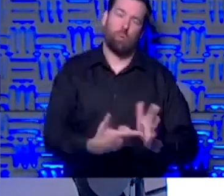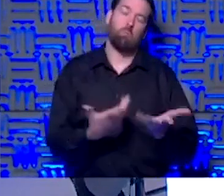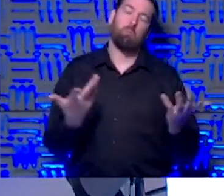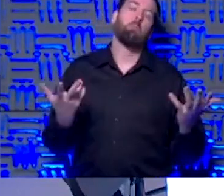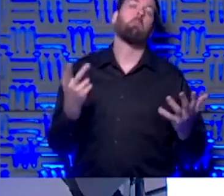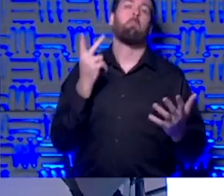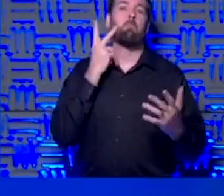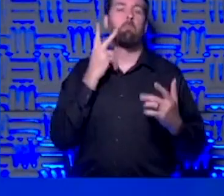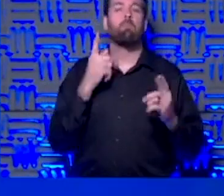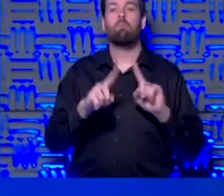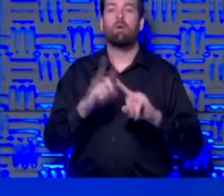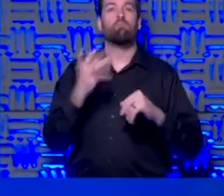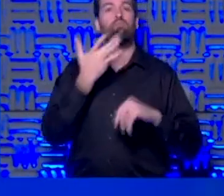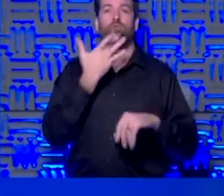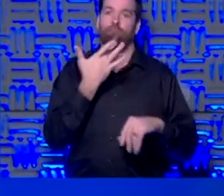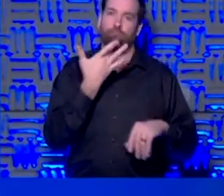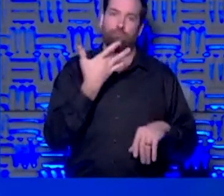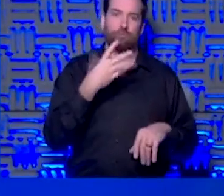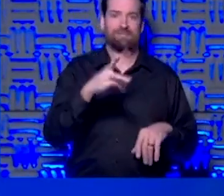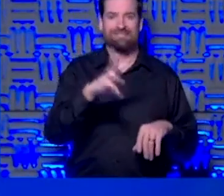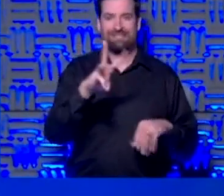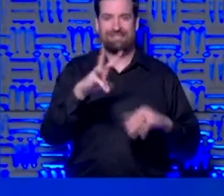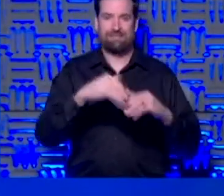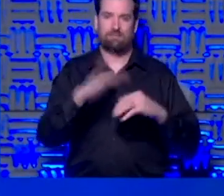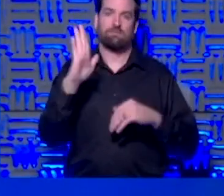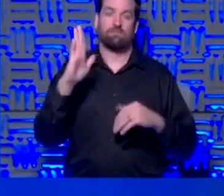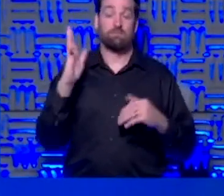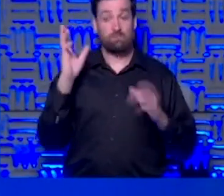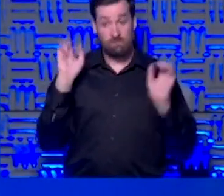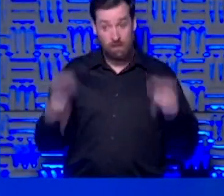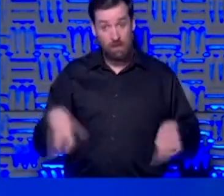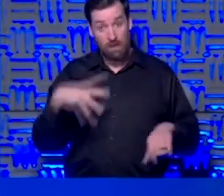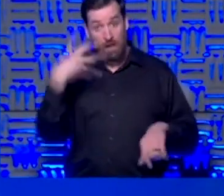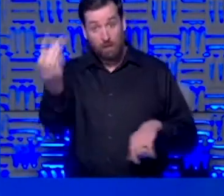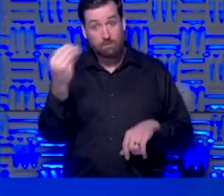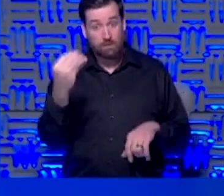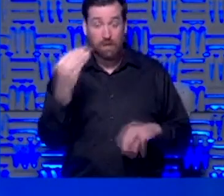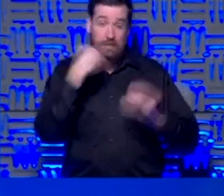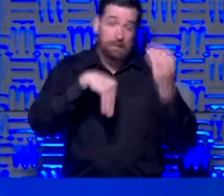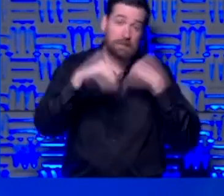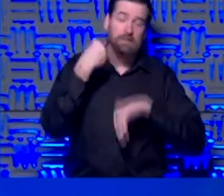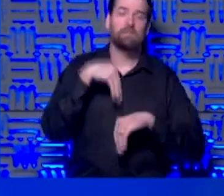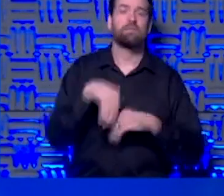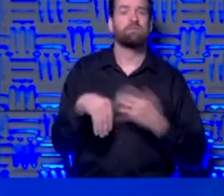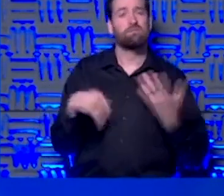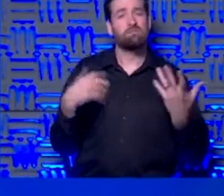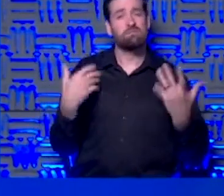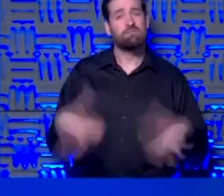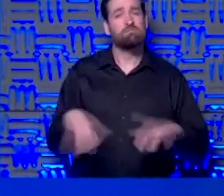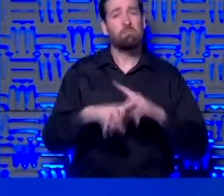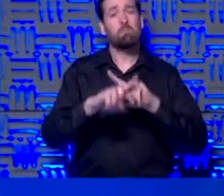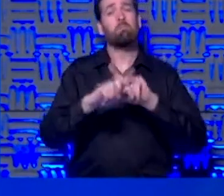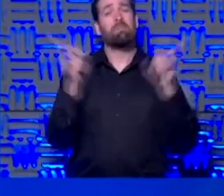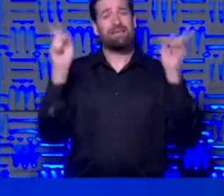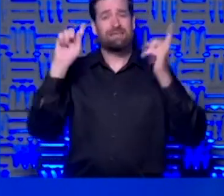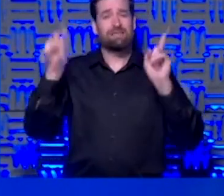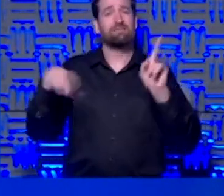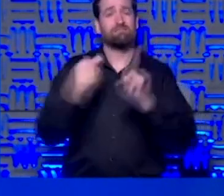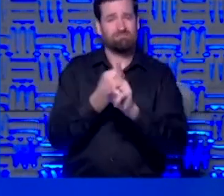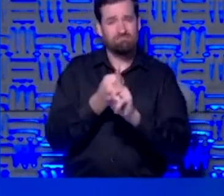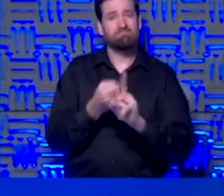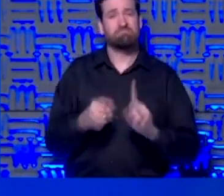but preferably 6 feet or more. Yeah. Or if you can go outside and eat, it just makes all the difference. So you can eat